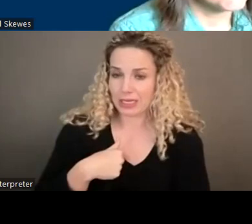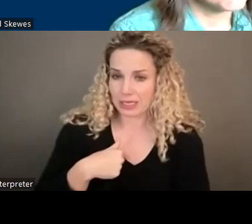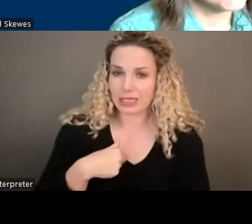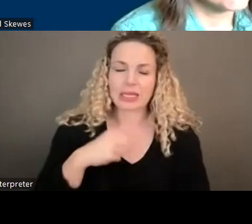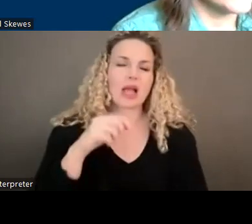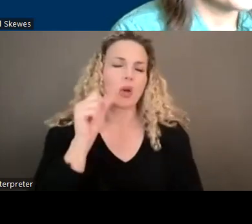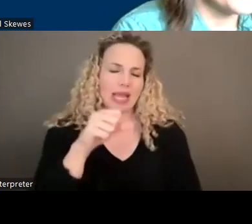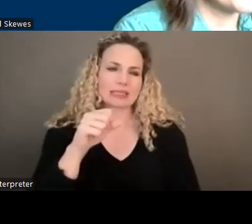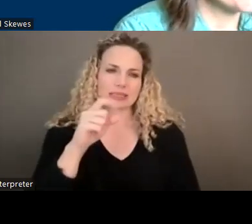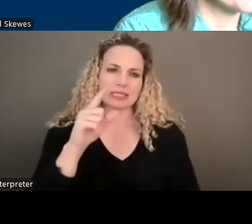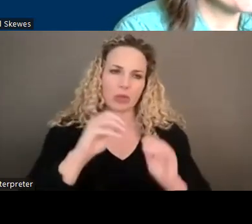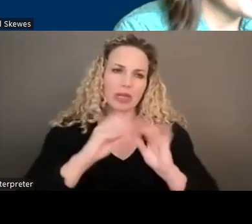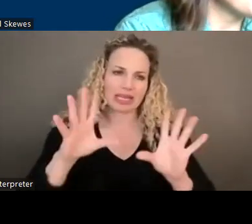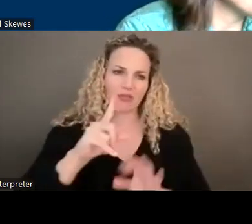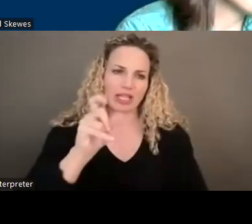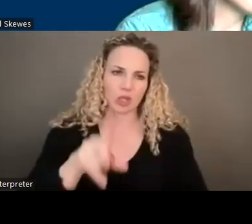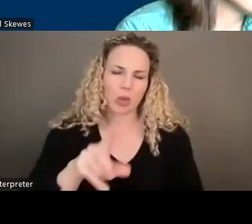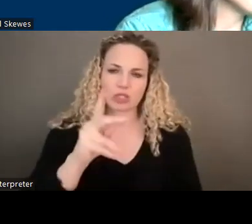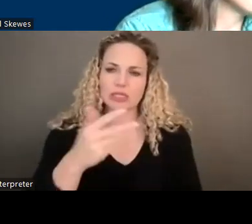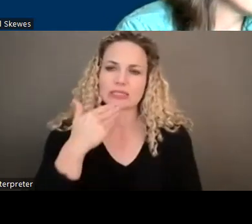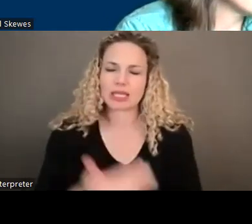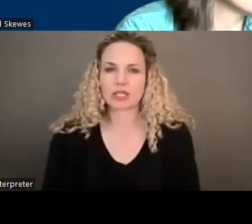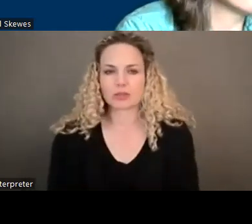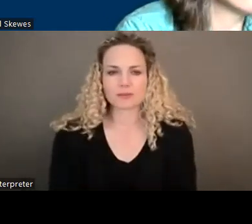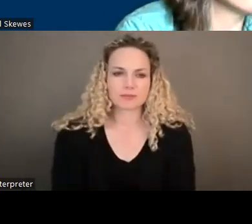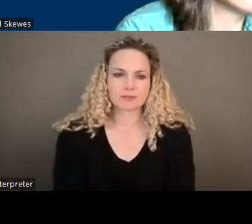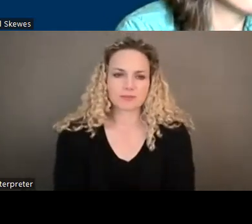clarified the question. Okay, thank you.